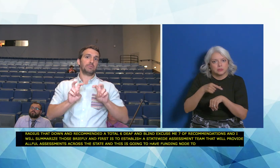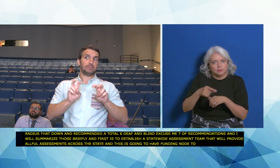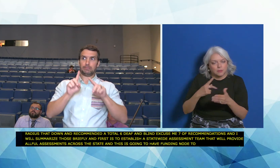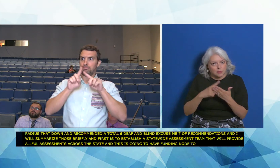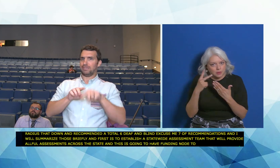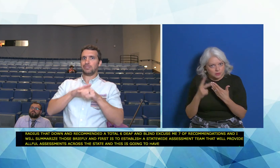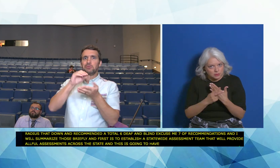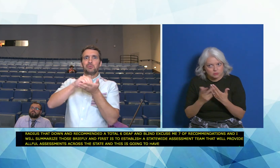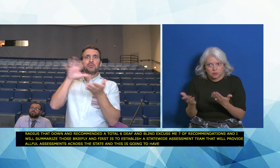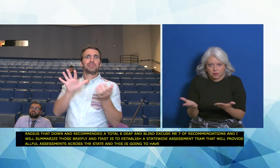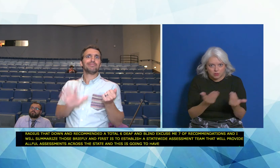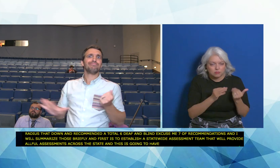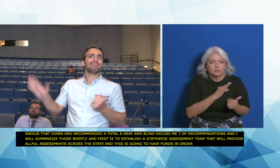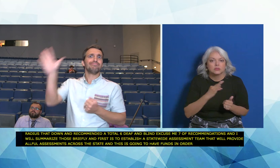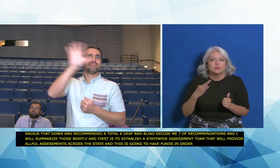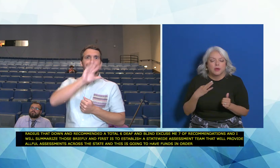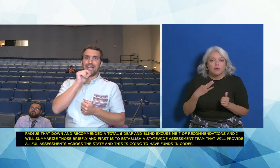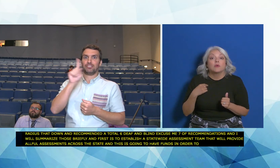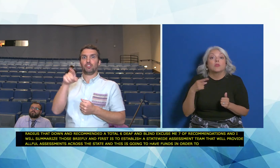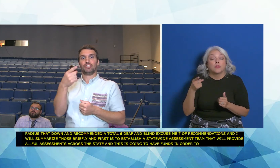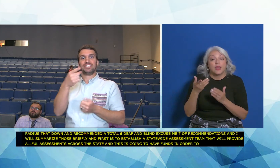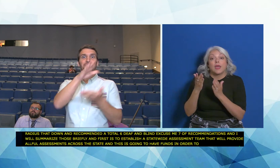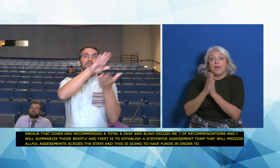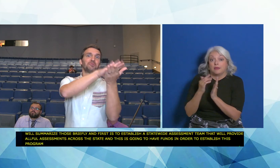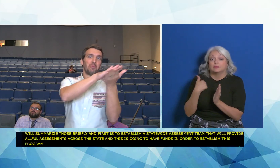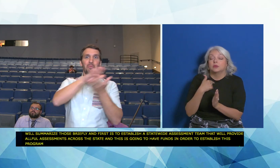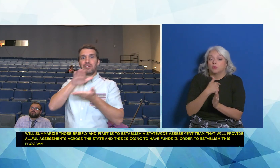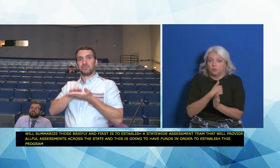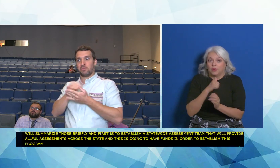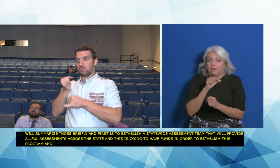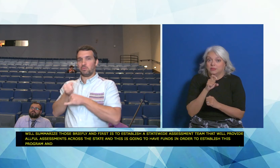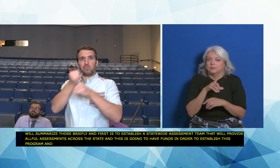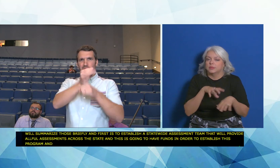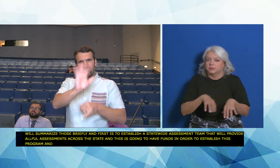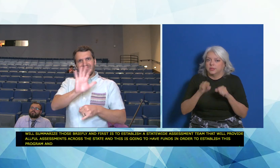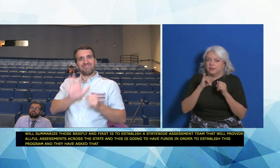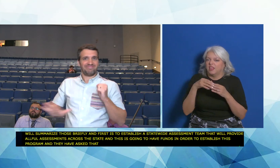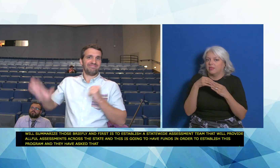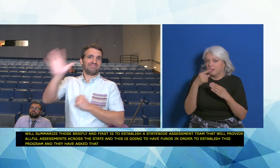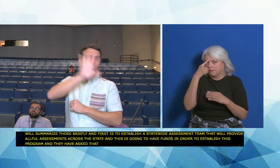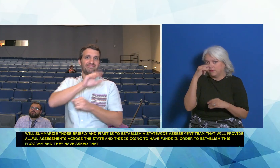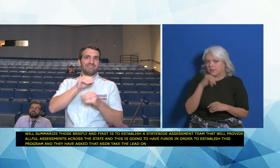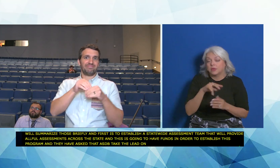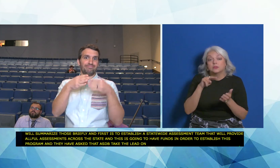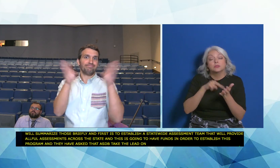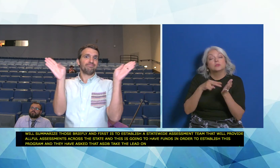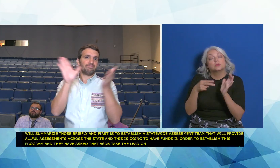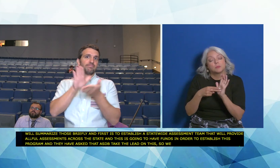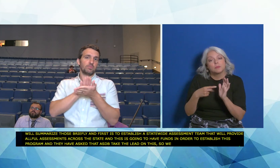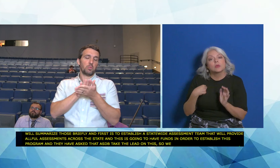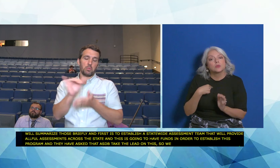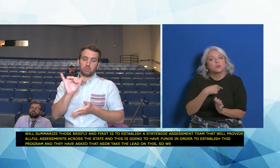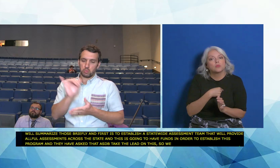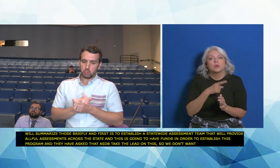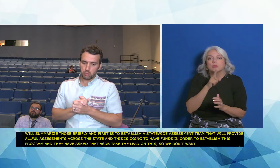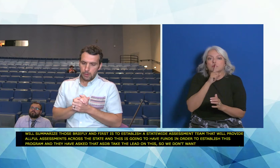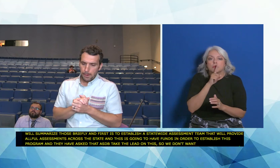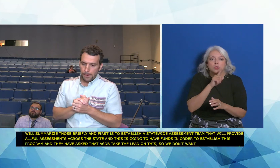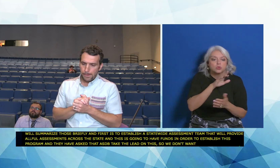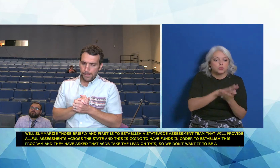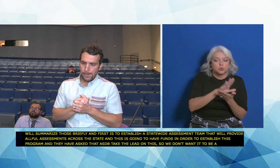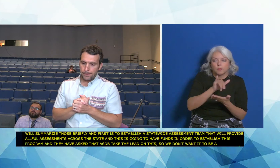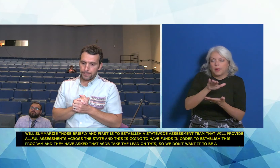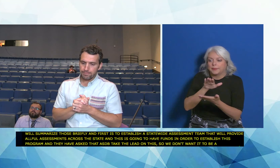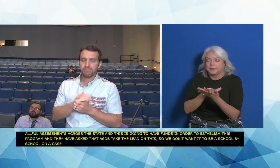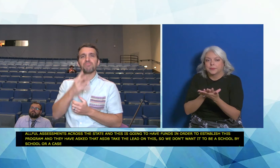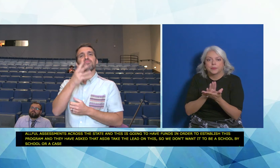program. And they have asked that ASDB take the lead on this. So we don't want it to be a school by school or a case by